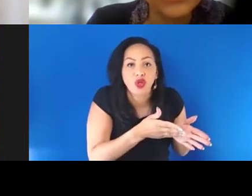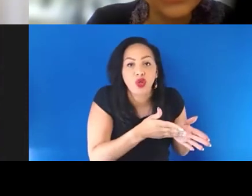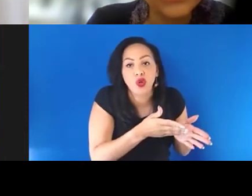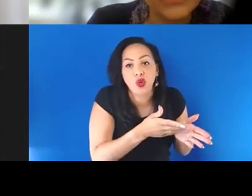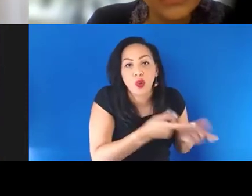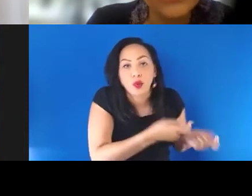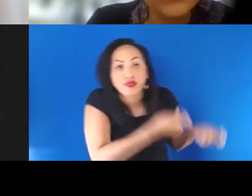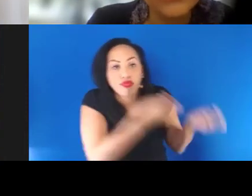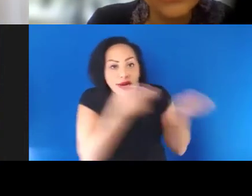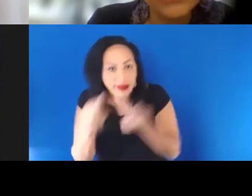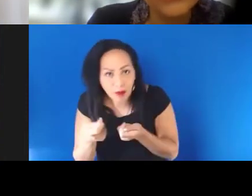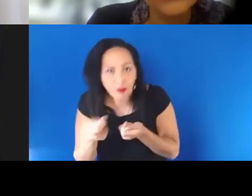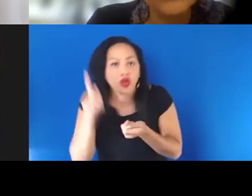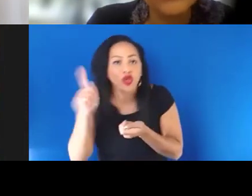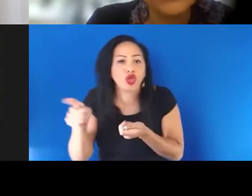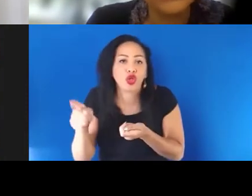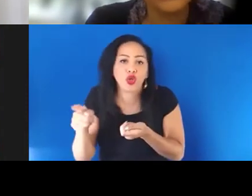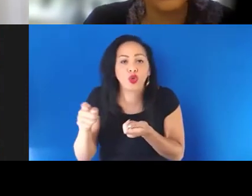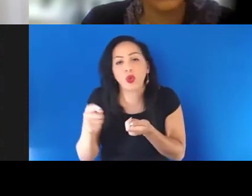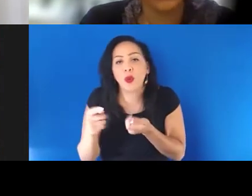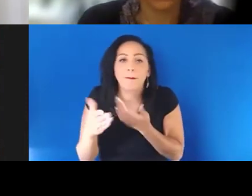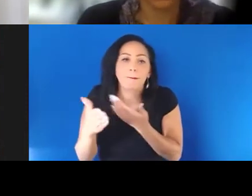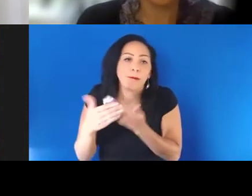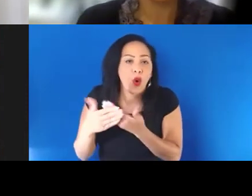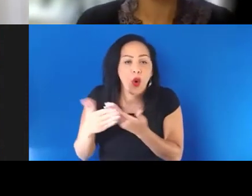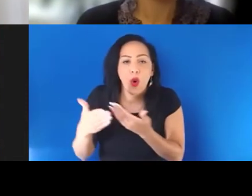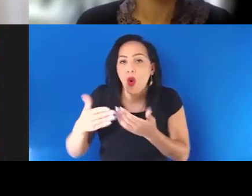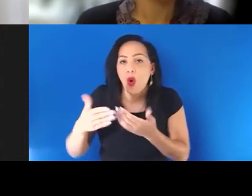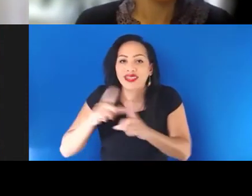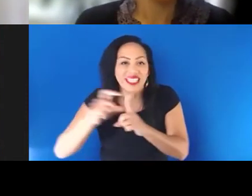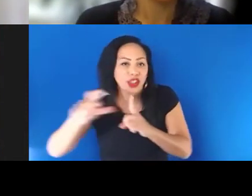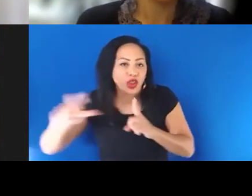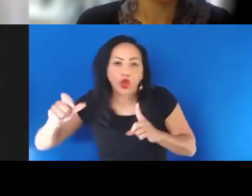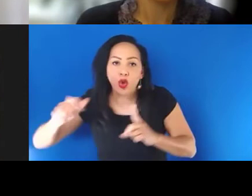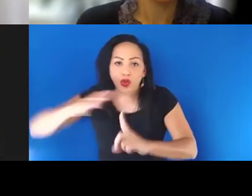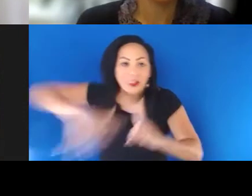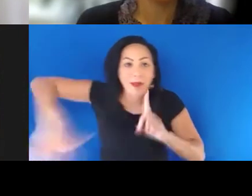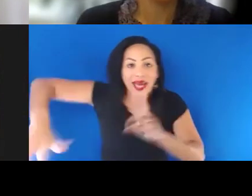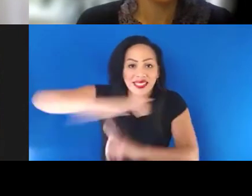And I feel that modern digital communication is very